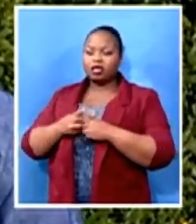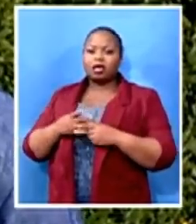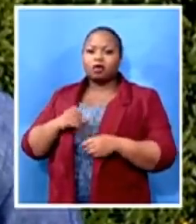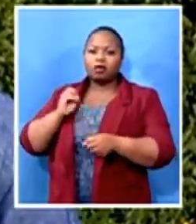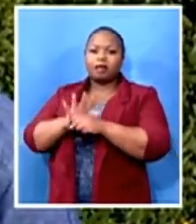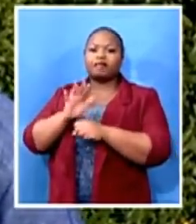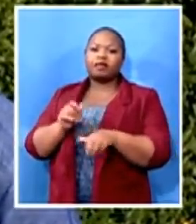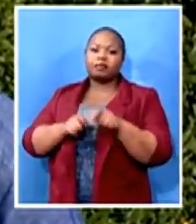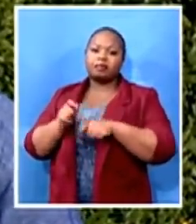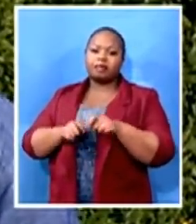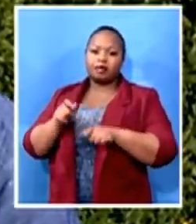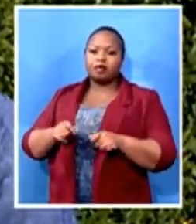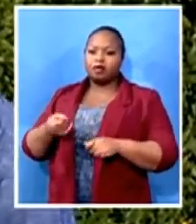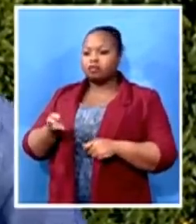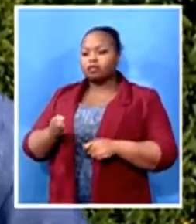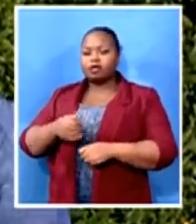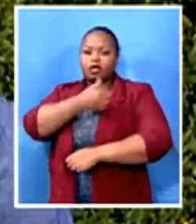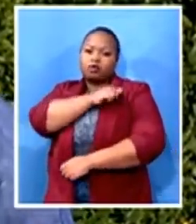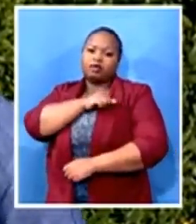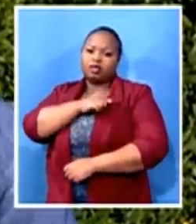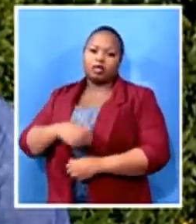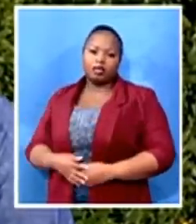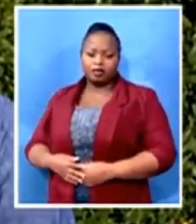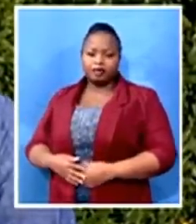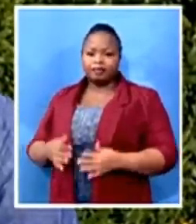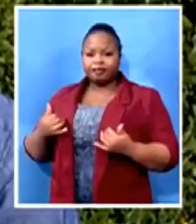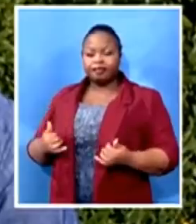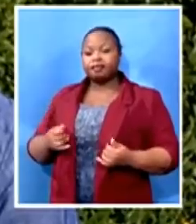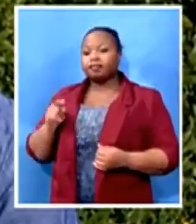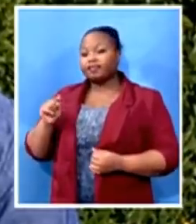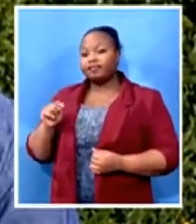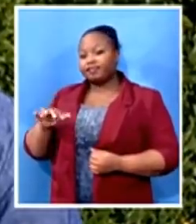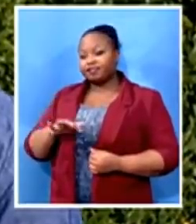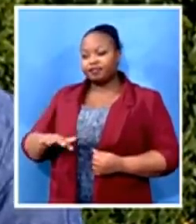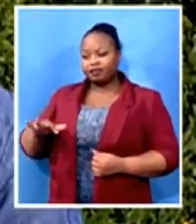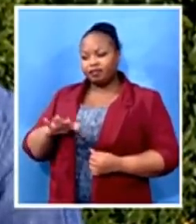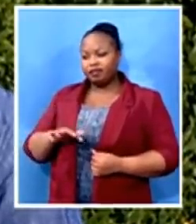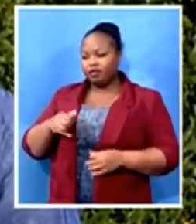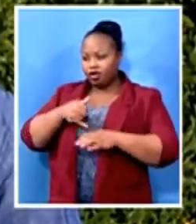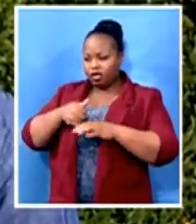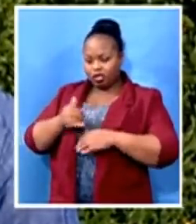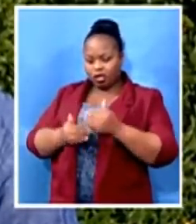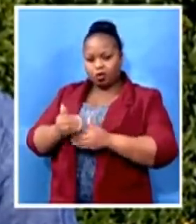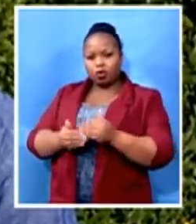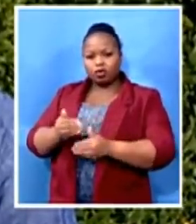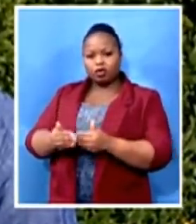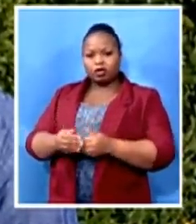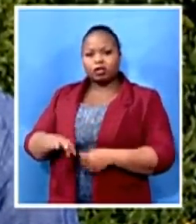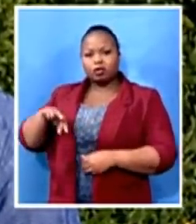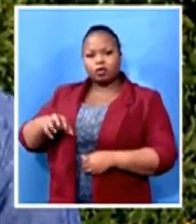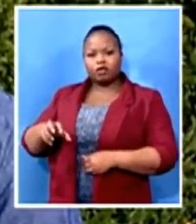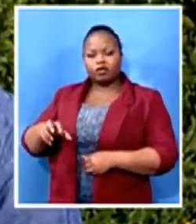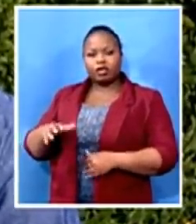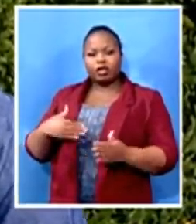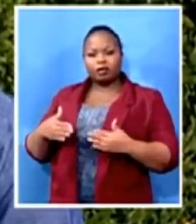hospital. Looking at it in terms of our internal processes in the provincial administration, we found that there appears to